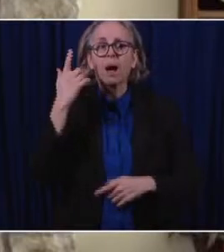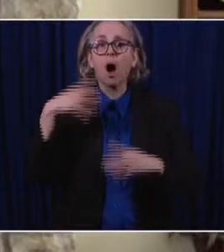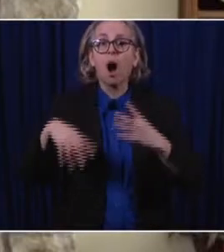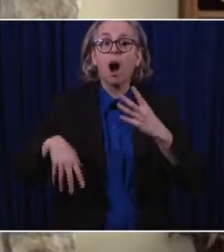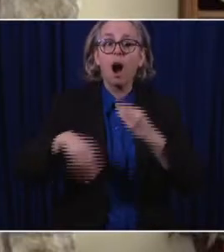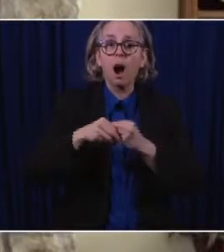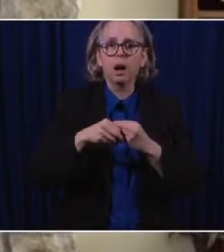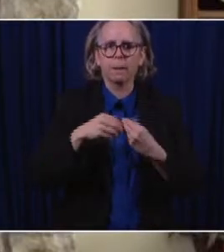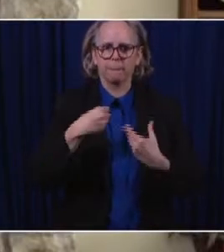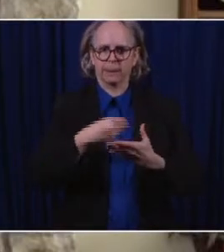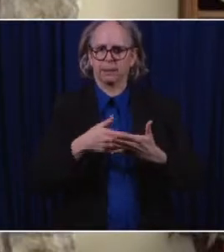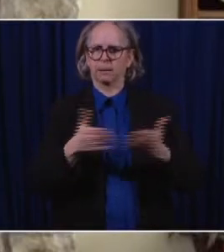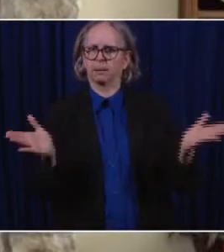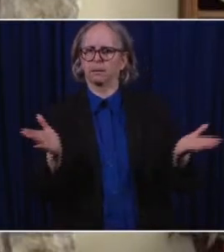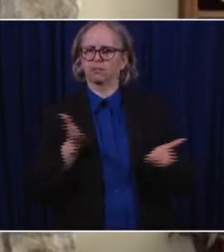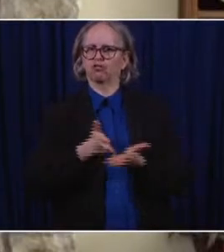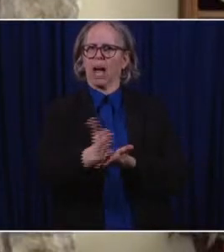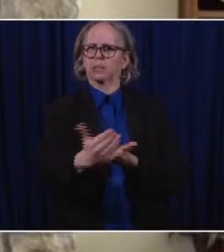are asking